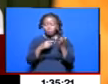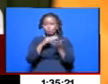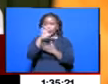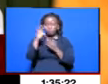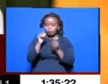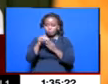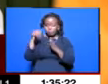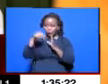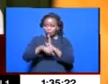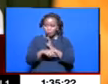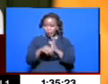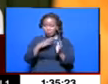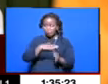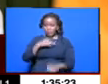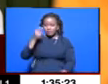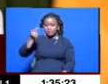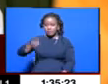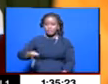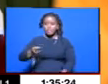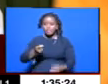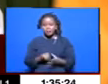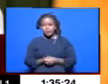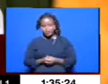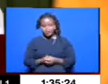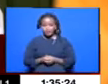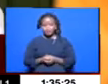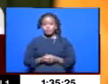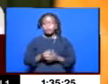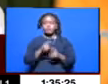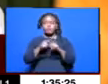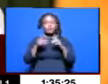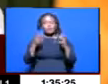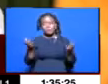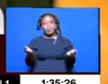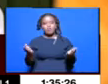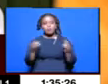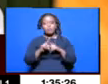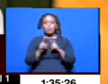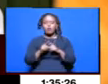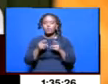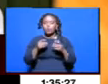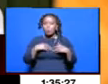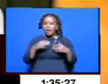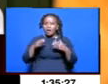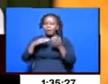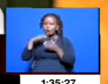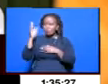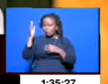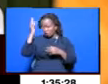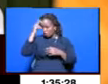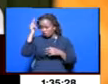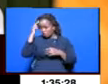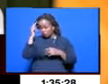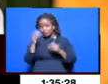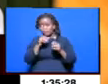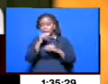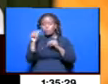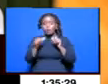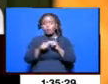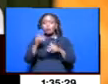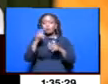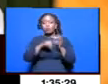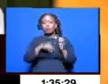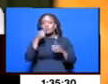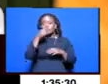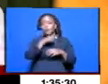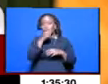of my judgment. But a more profound legal reason for presidential immunity in both his private and official